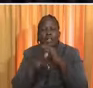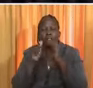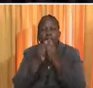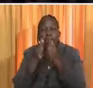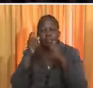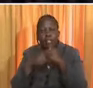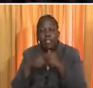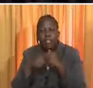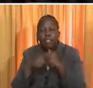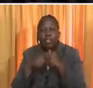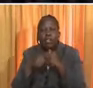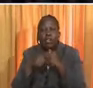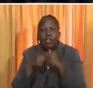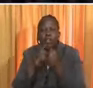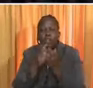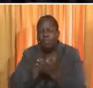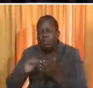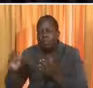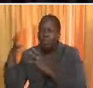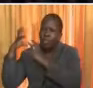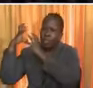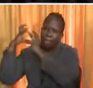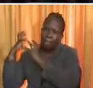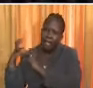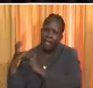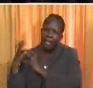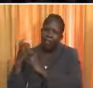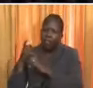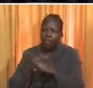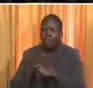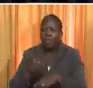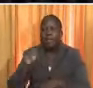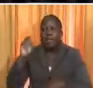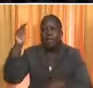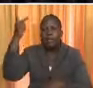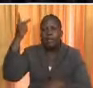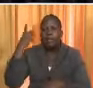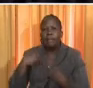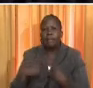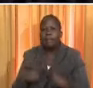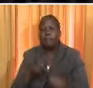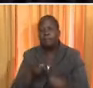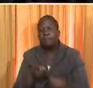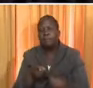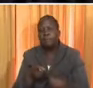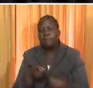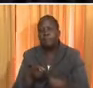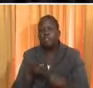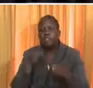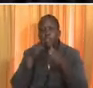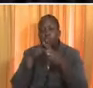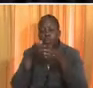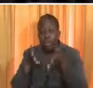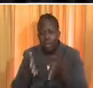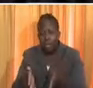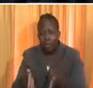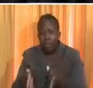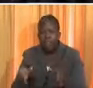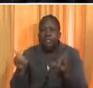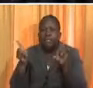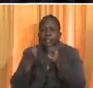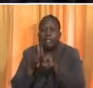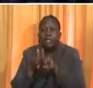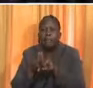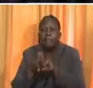Mizigo Bill of 2019. To this extent, Even the two courts